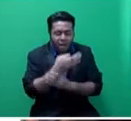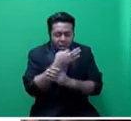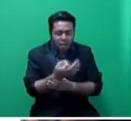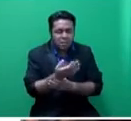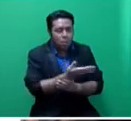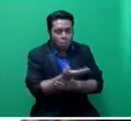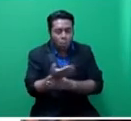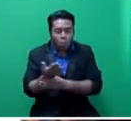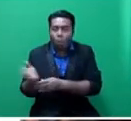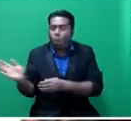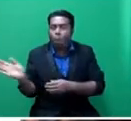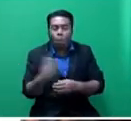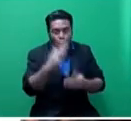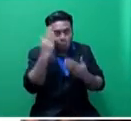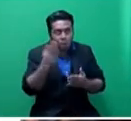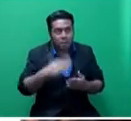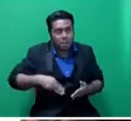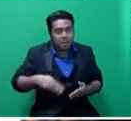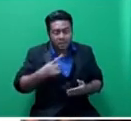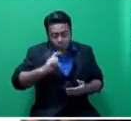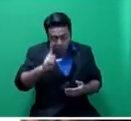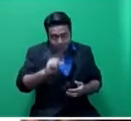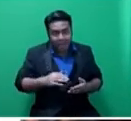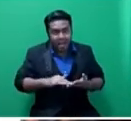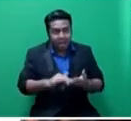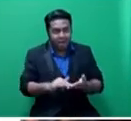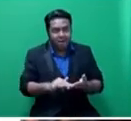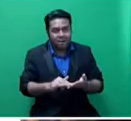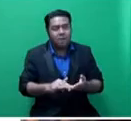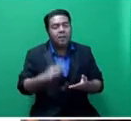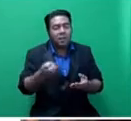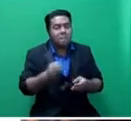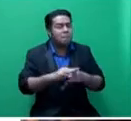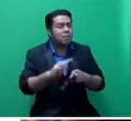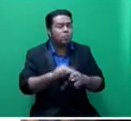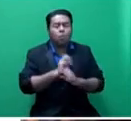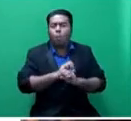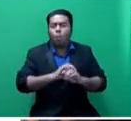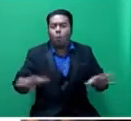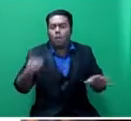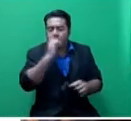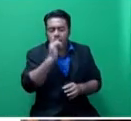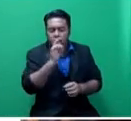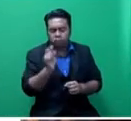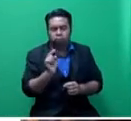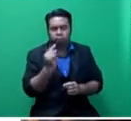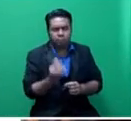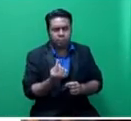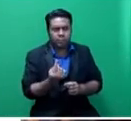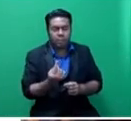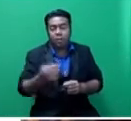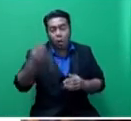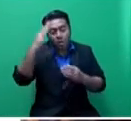today, if we can help in getting this message across to our people. The Honorable